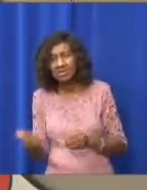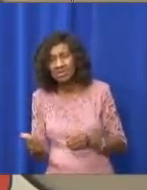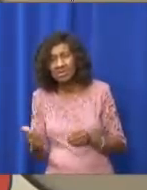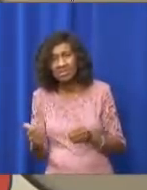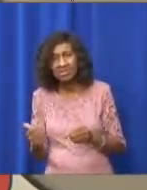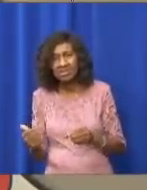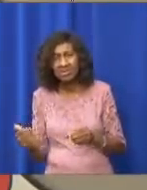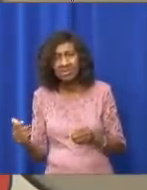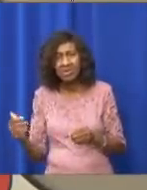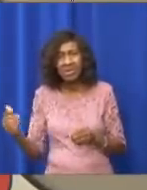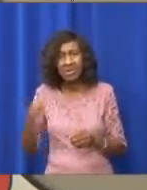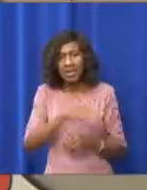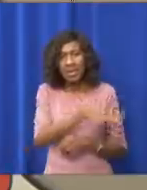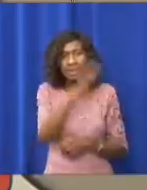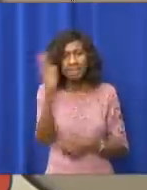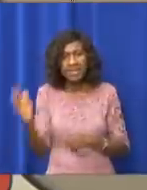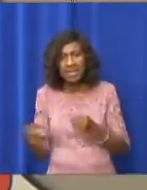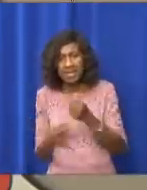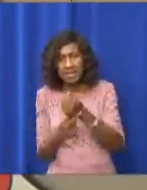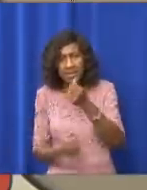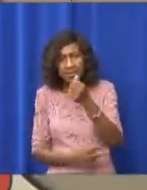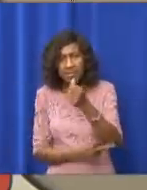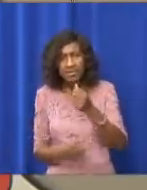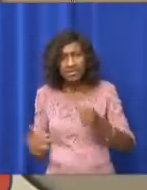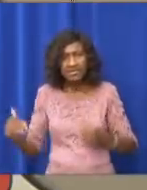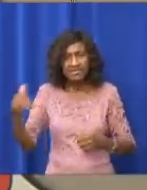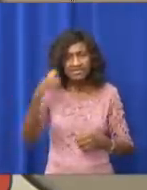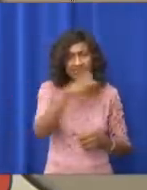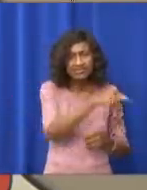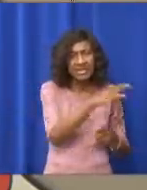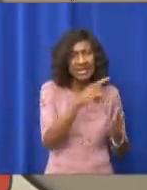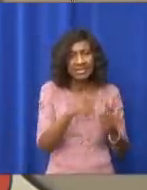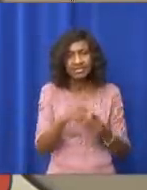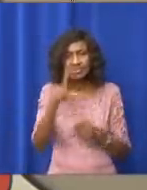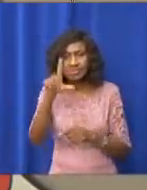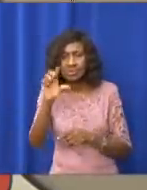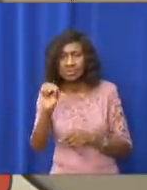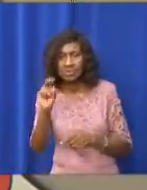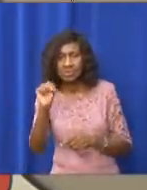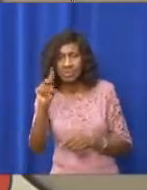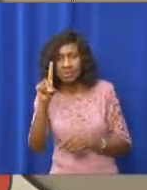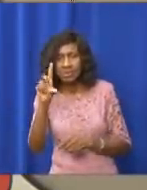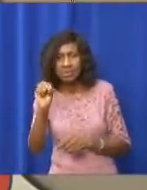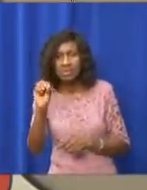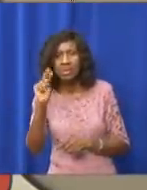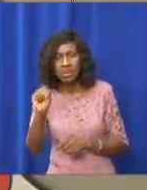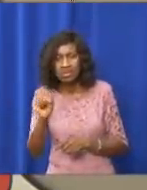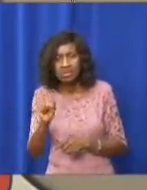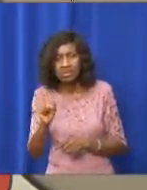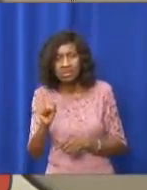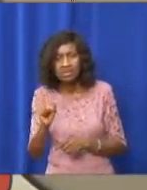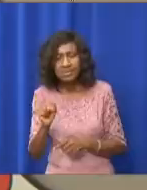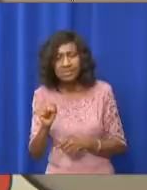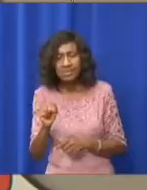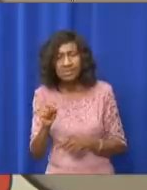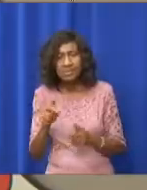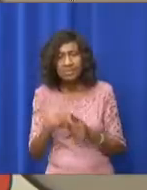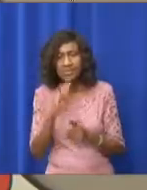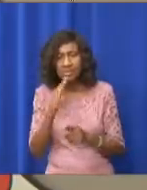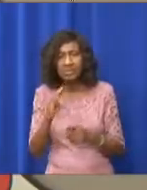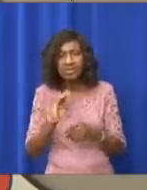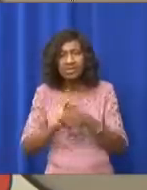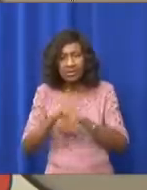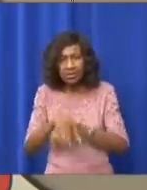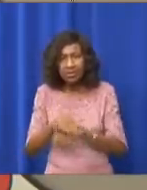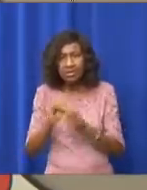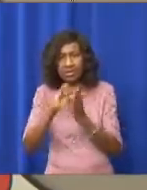Heathrow, and details will be announced on that soon. This is likely to be in the early part of